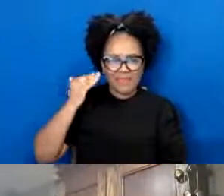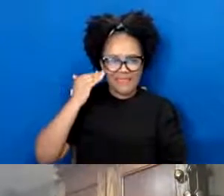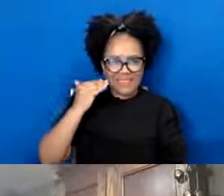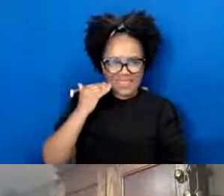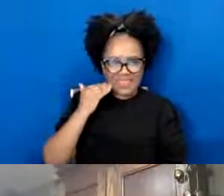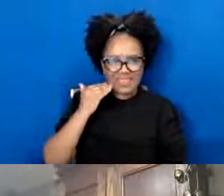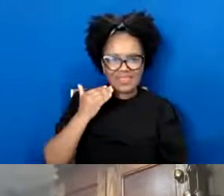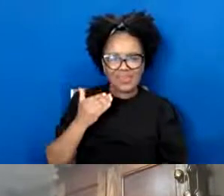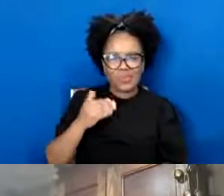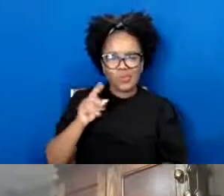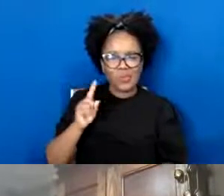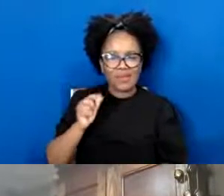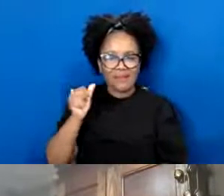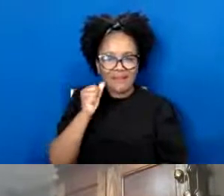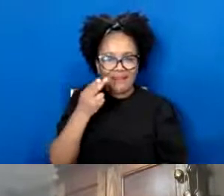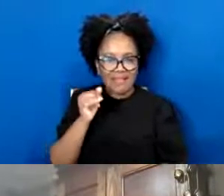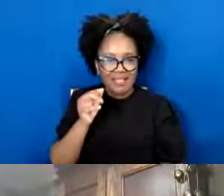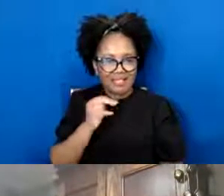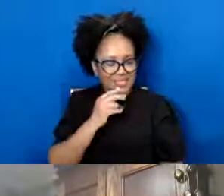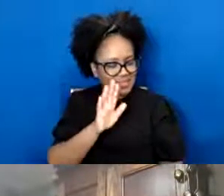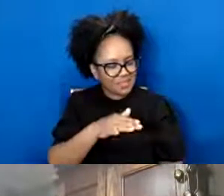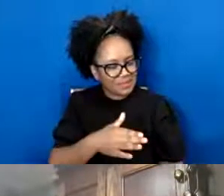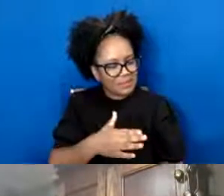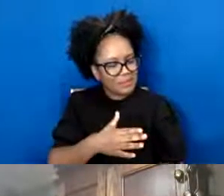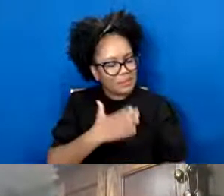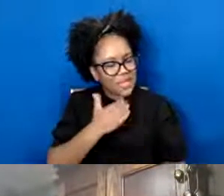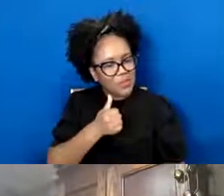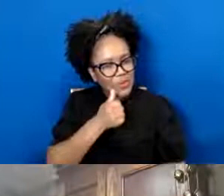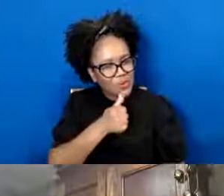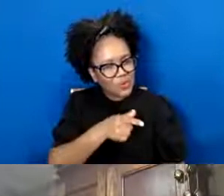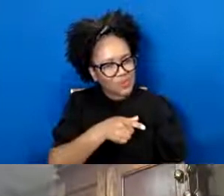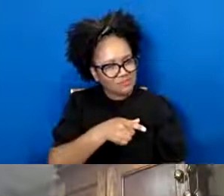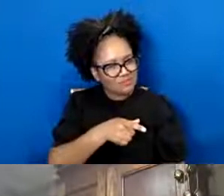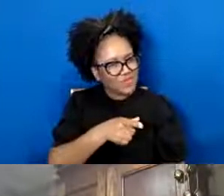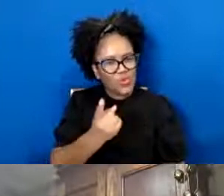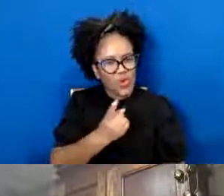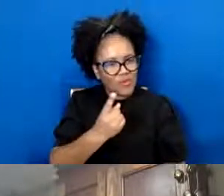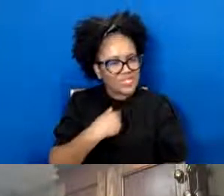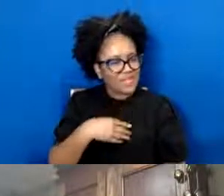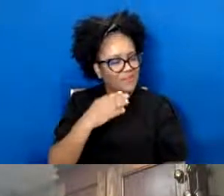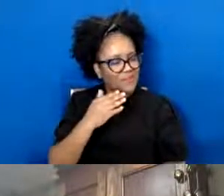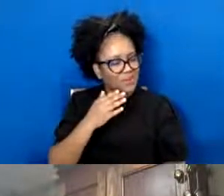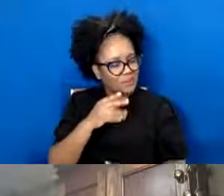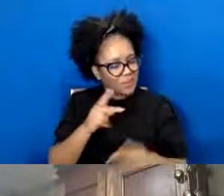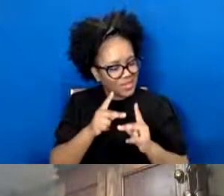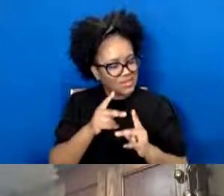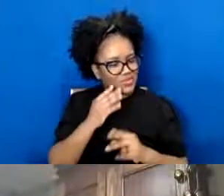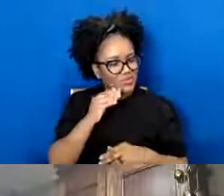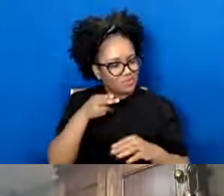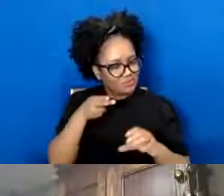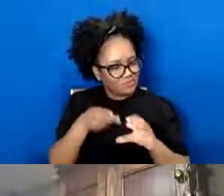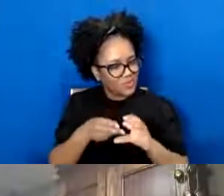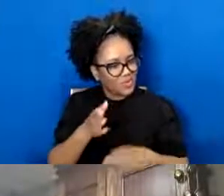head. Home, you finally said to me, never forget your voice, never forget